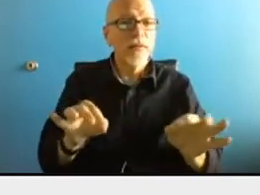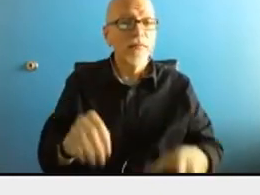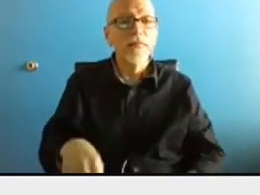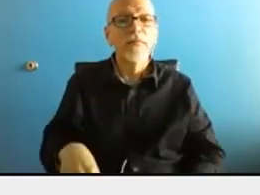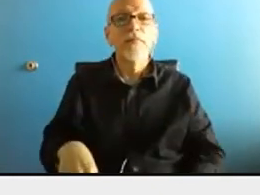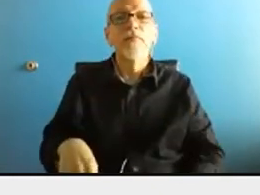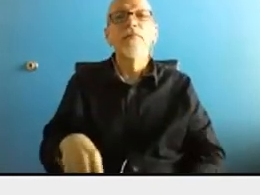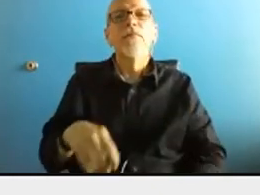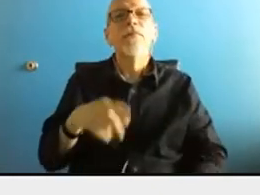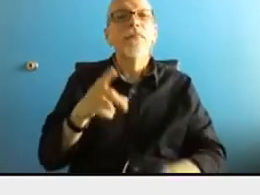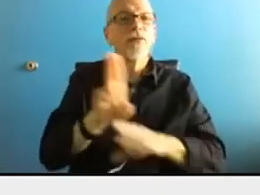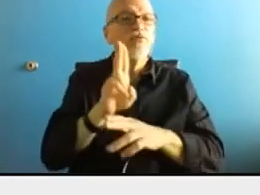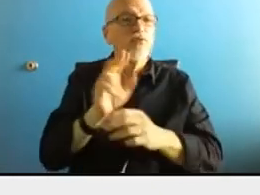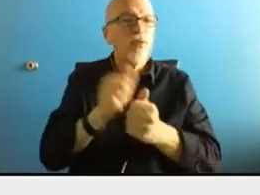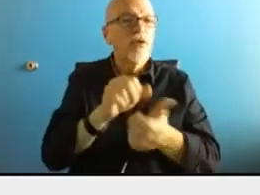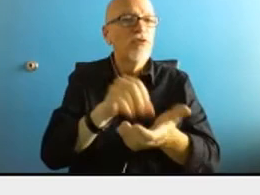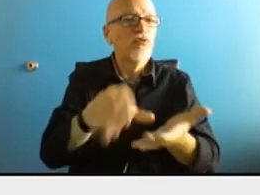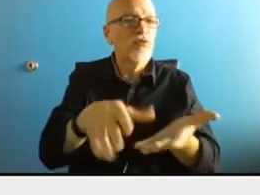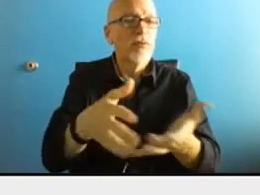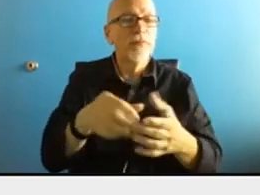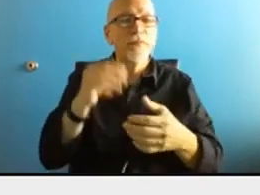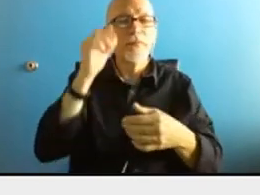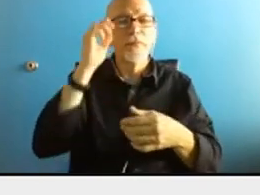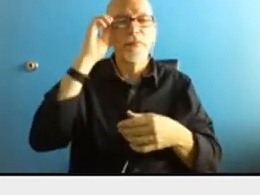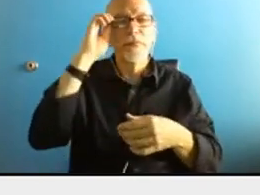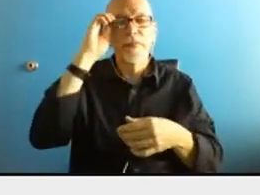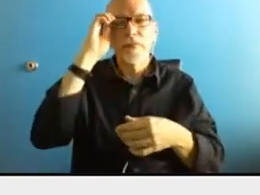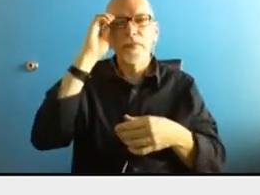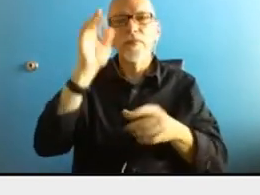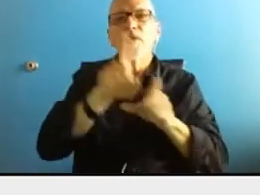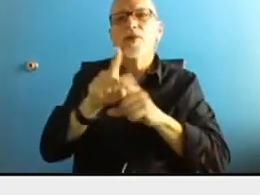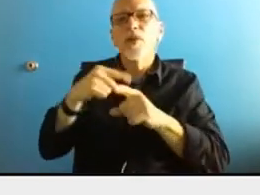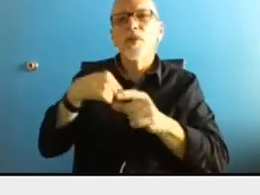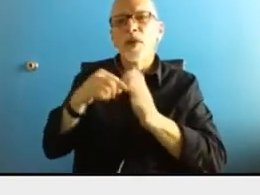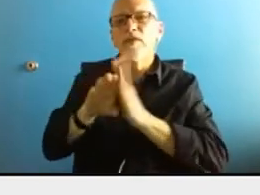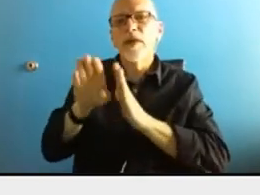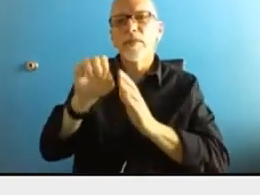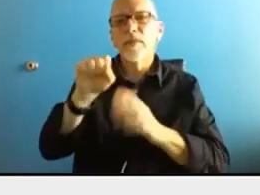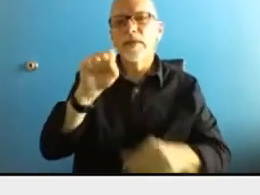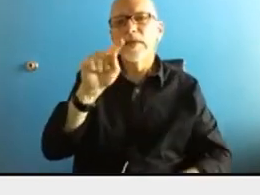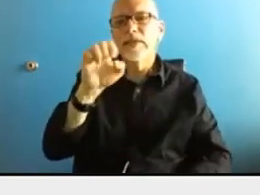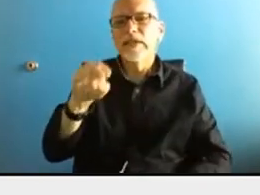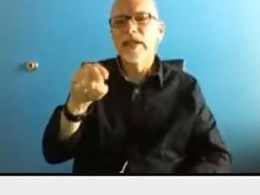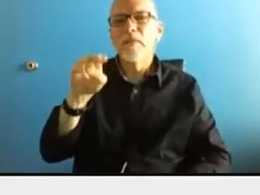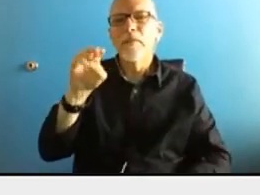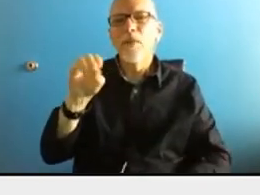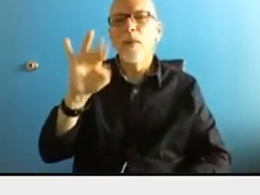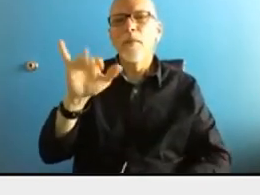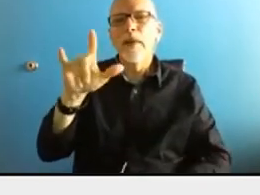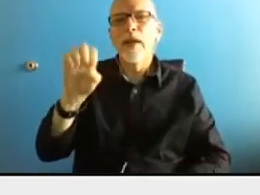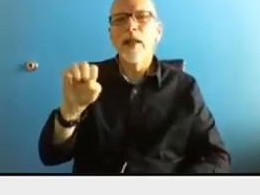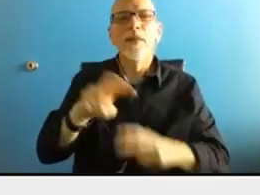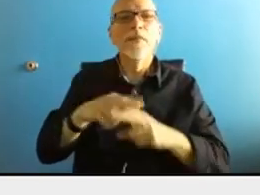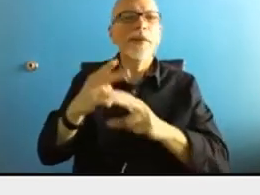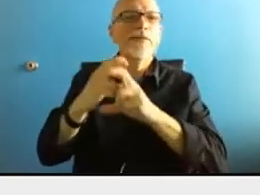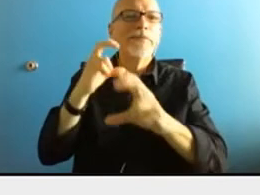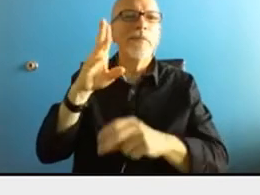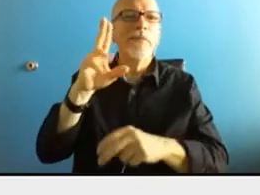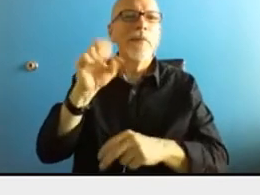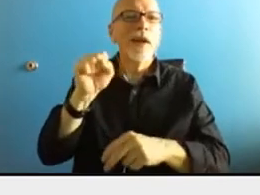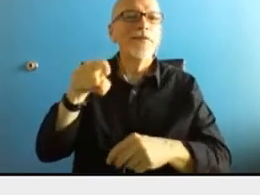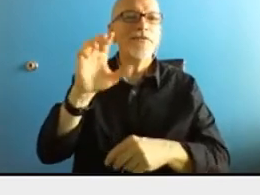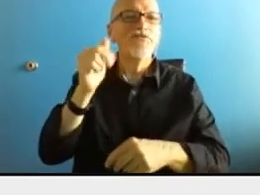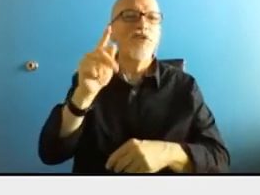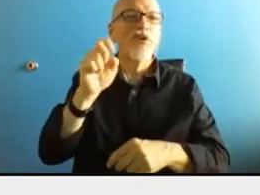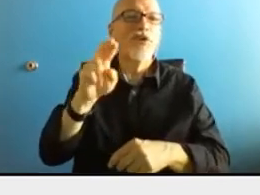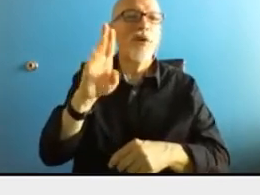to your students. Also, we're developing a STEM mobile, which is a charter bus, which will have,